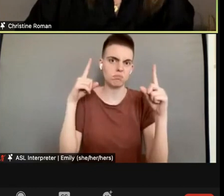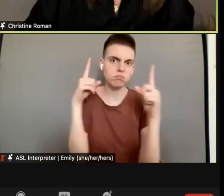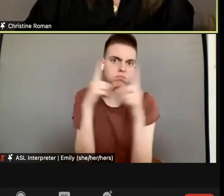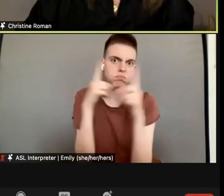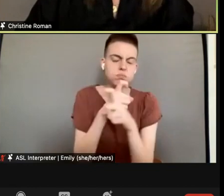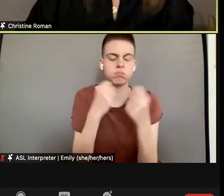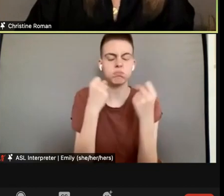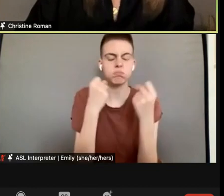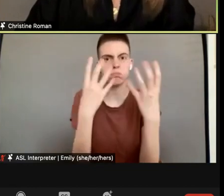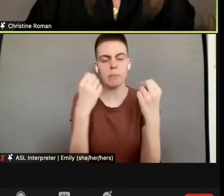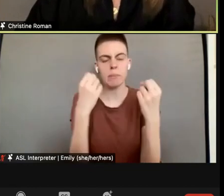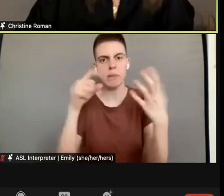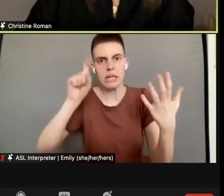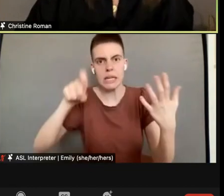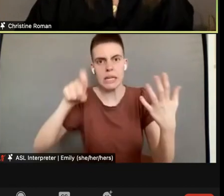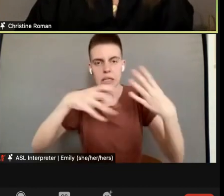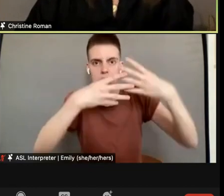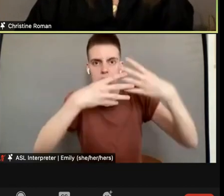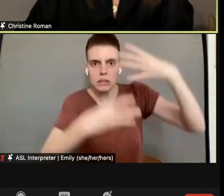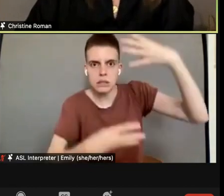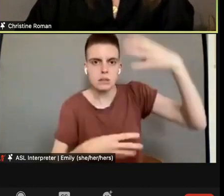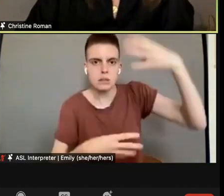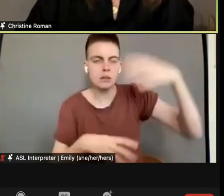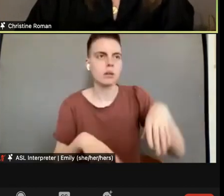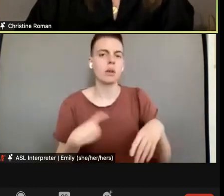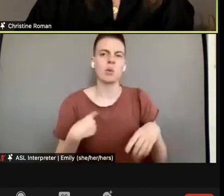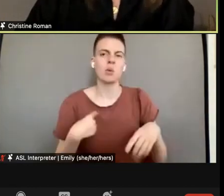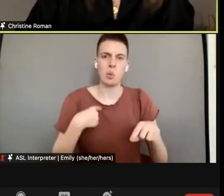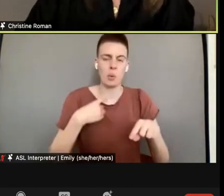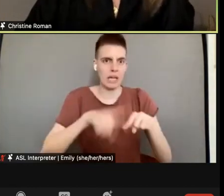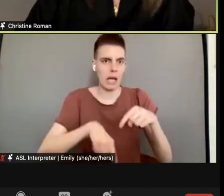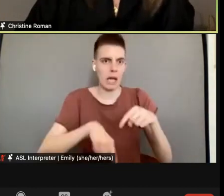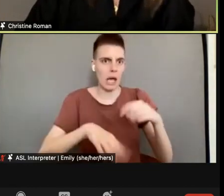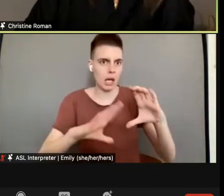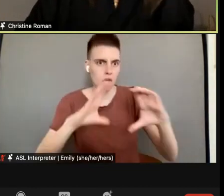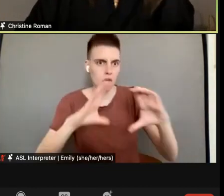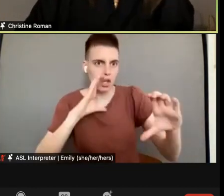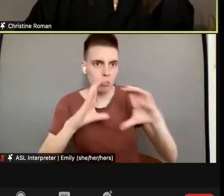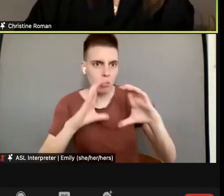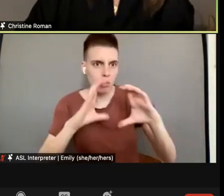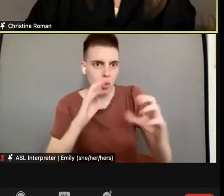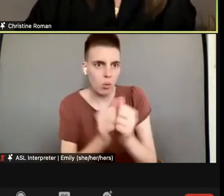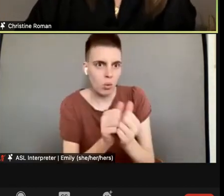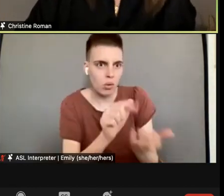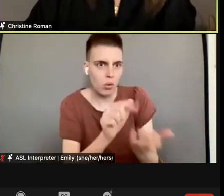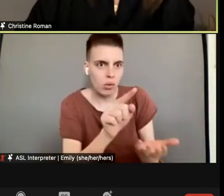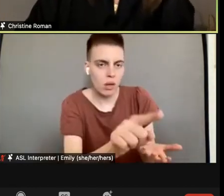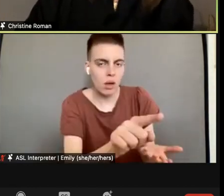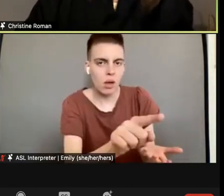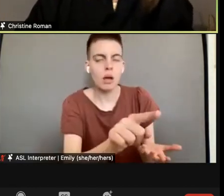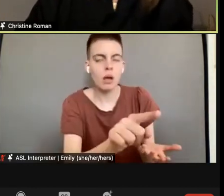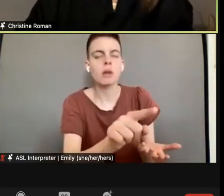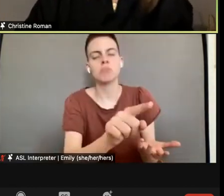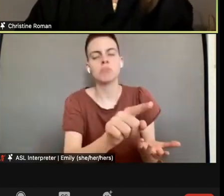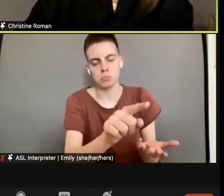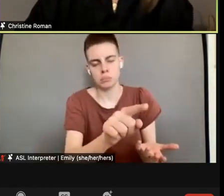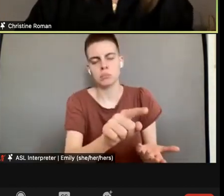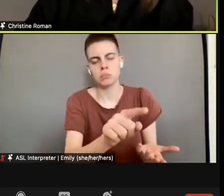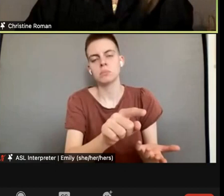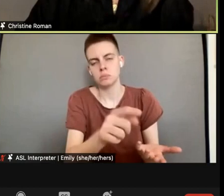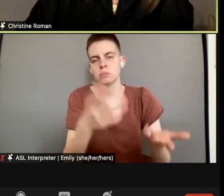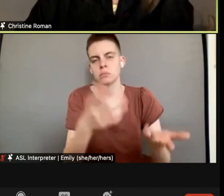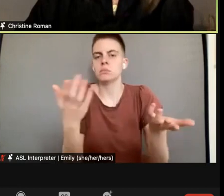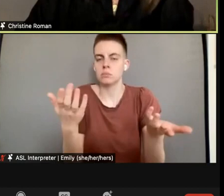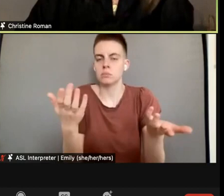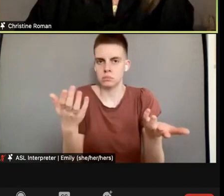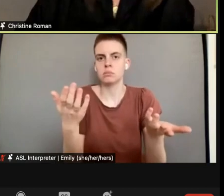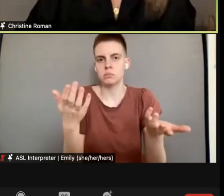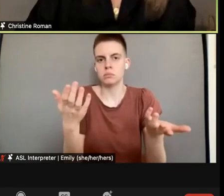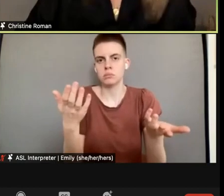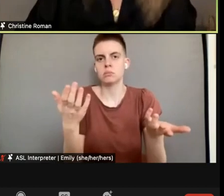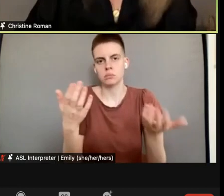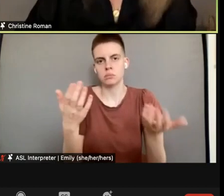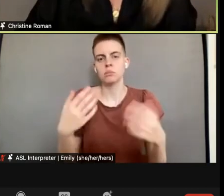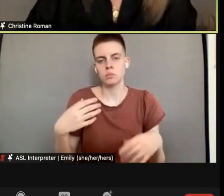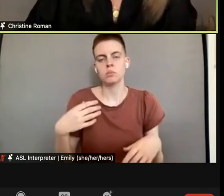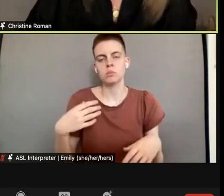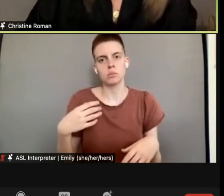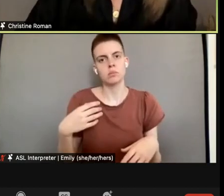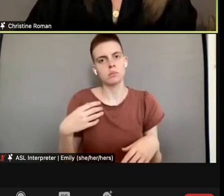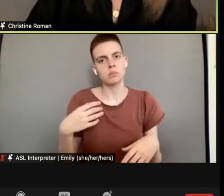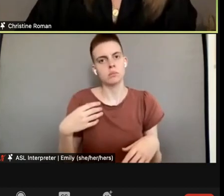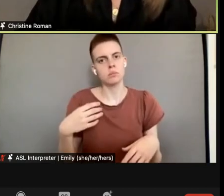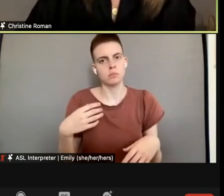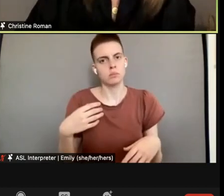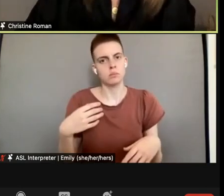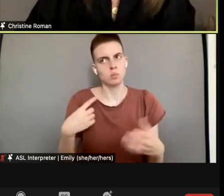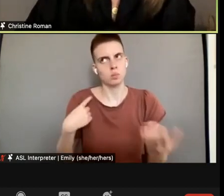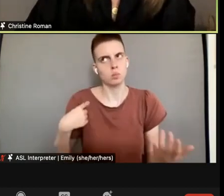we're not able to efficiently communicate with them for whatever reason, that's also, we should be very